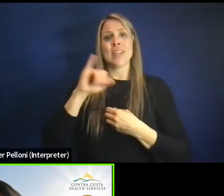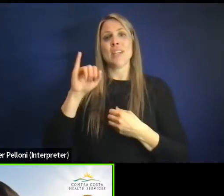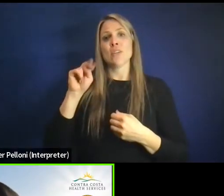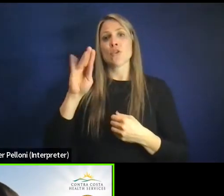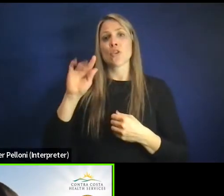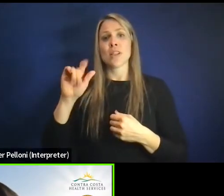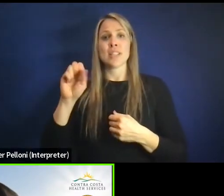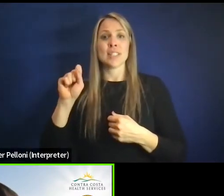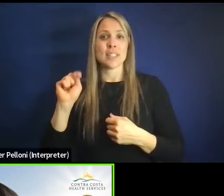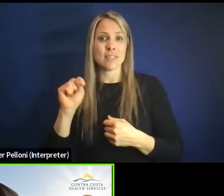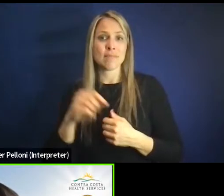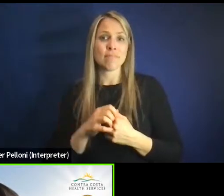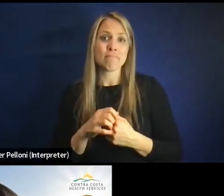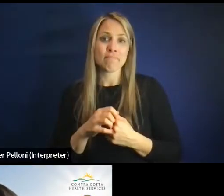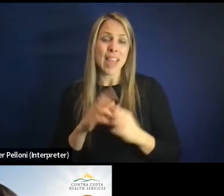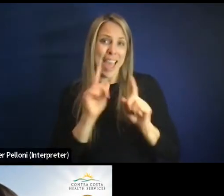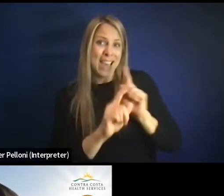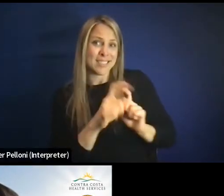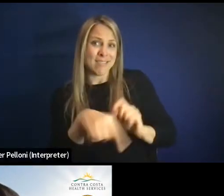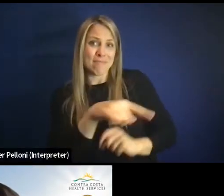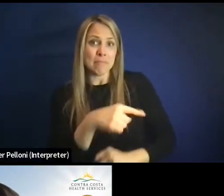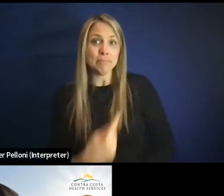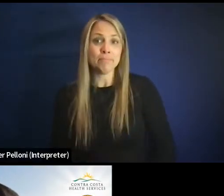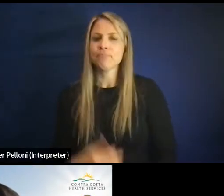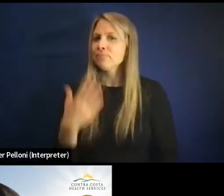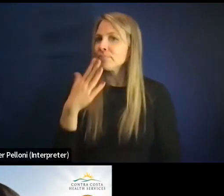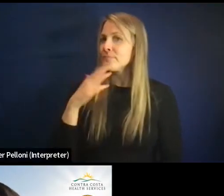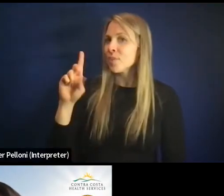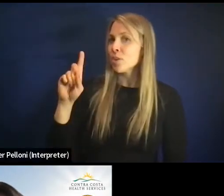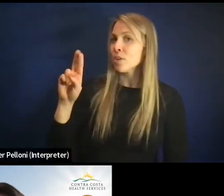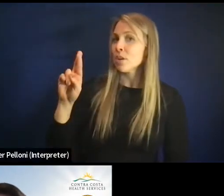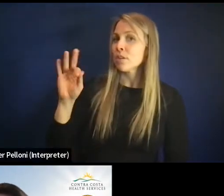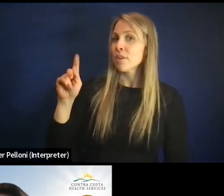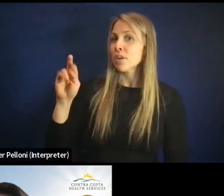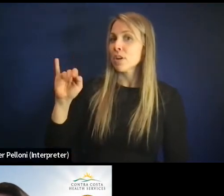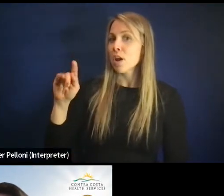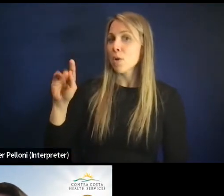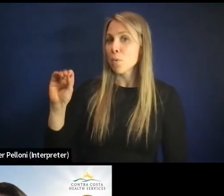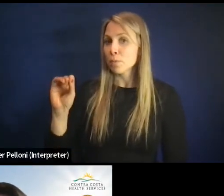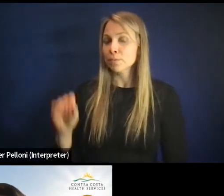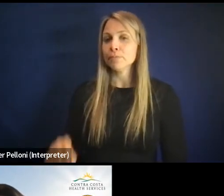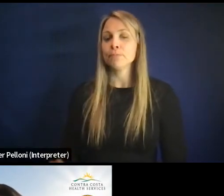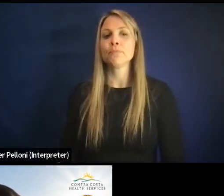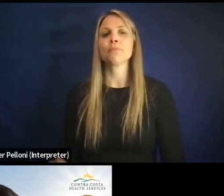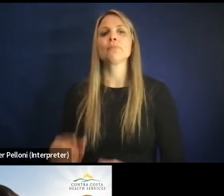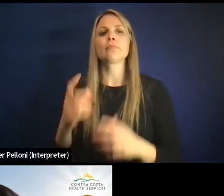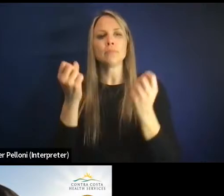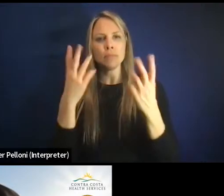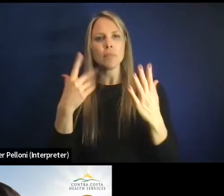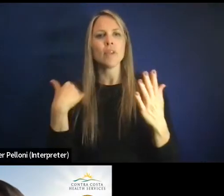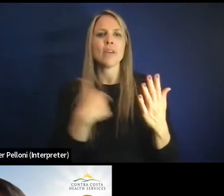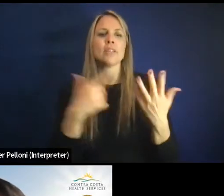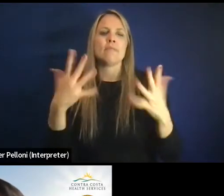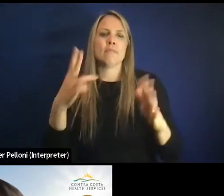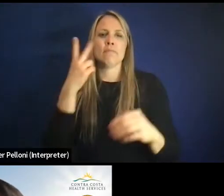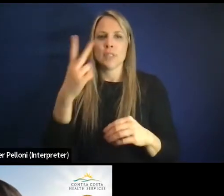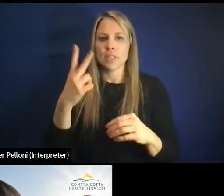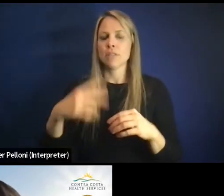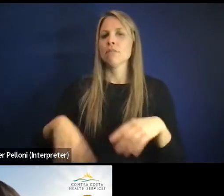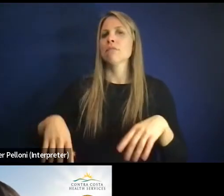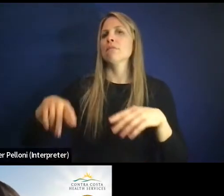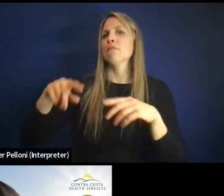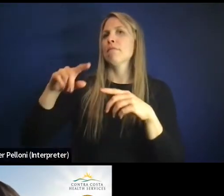them as well. Thank you, Dr. Farentano. Why doesn't this, many of us have seen